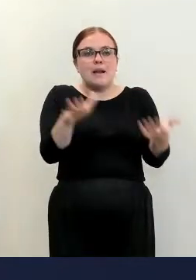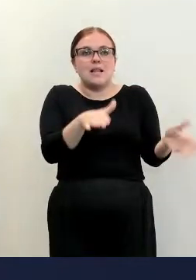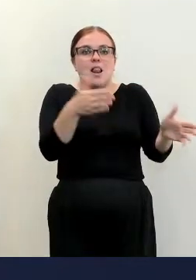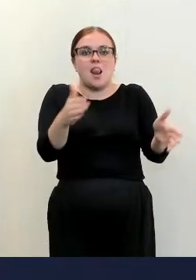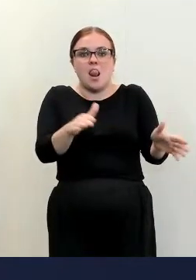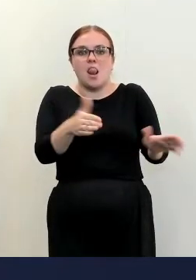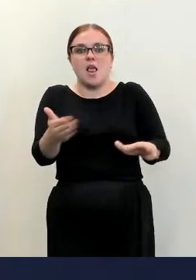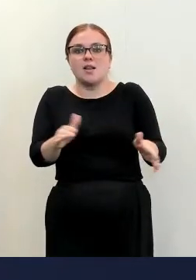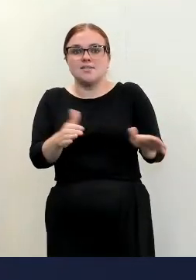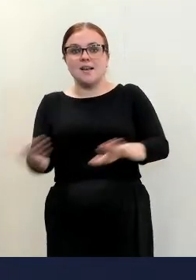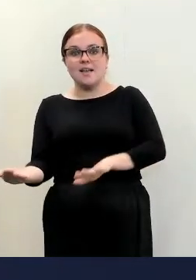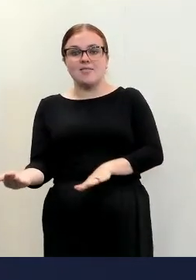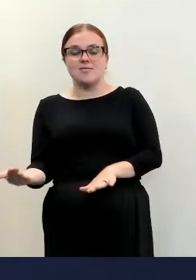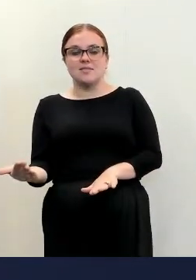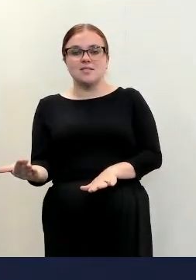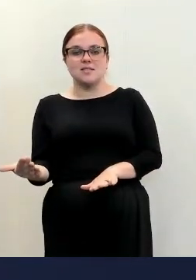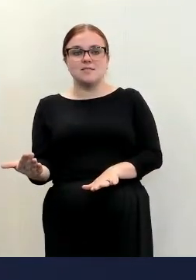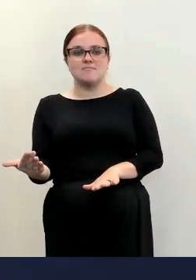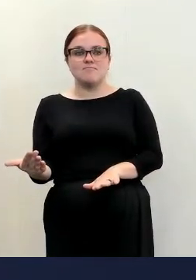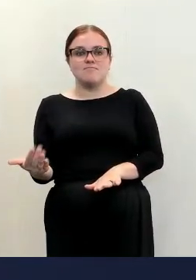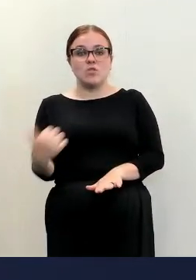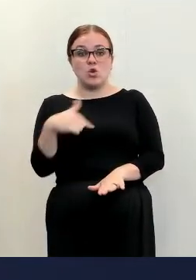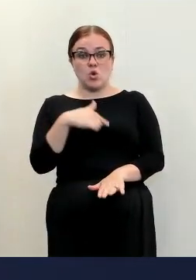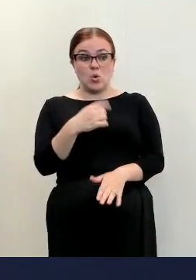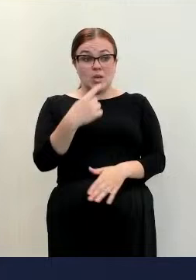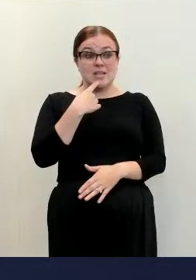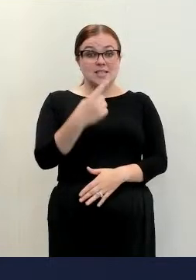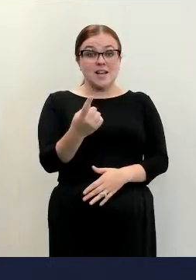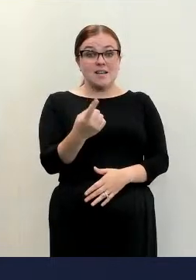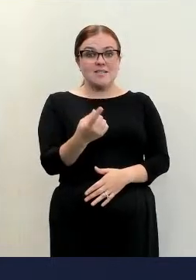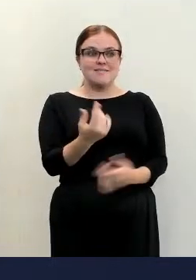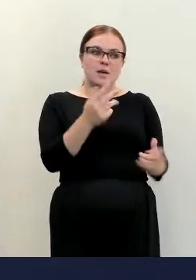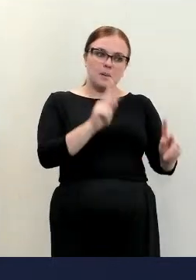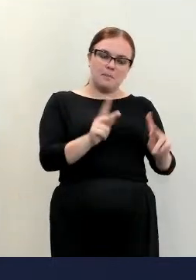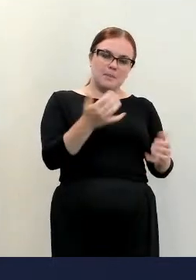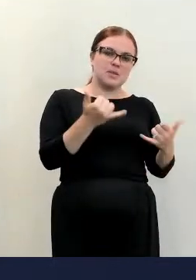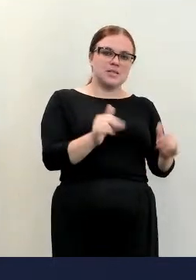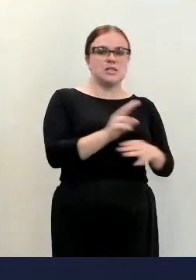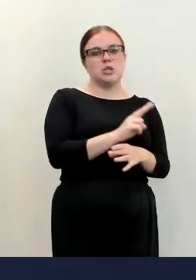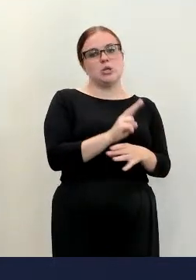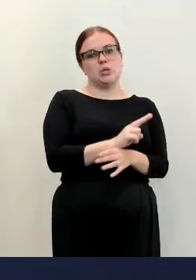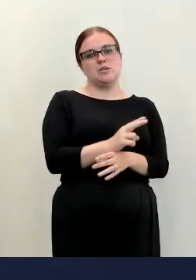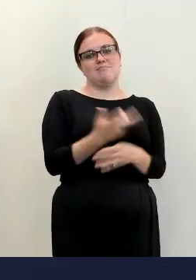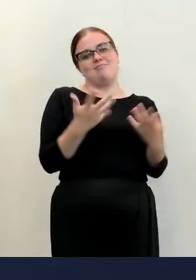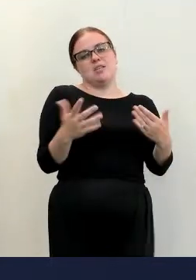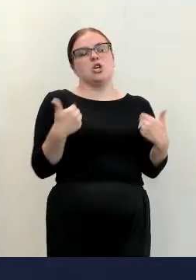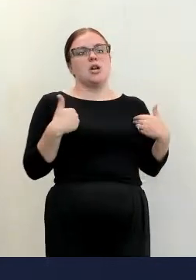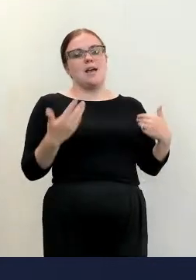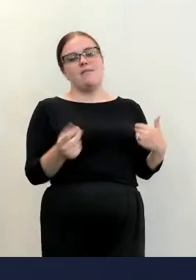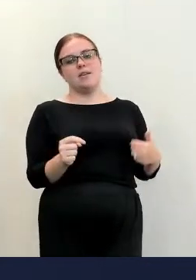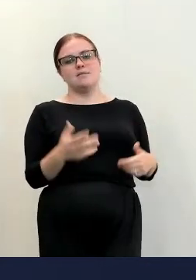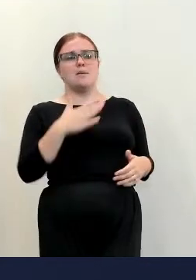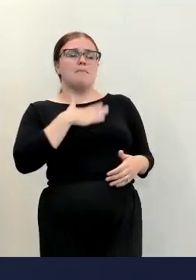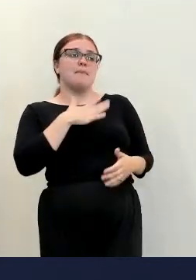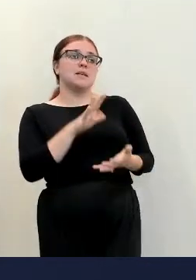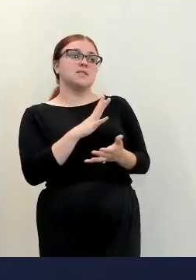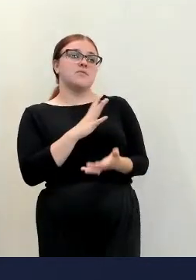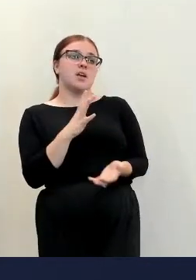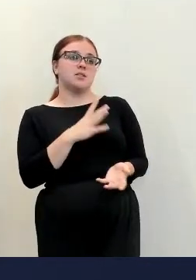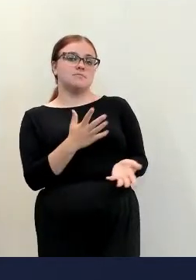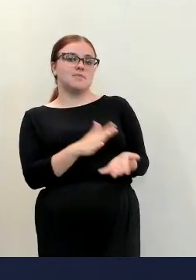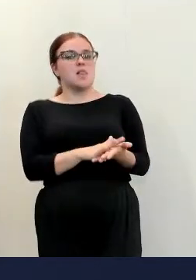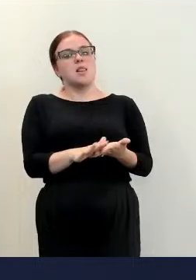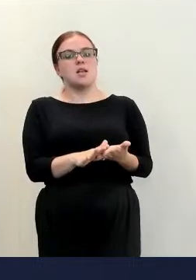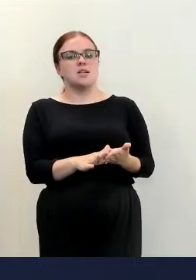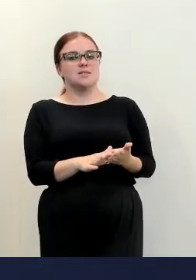in a 24-hour period. And as much as we say that, we know people are still going to use it because they got their drug there and they think, well, mine's probably fine. Well,